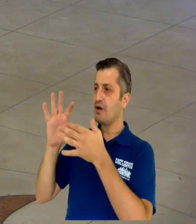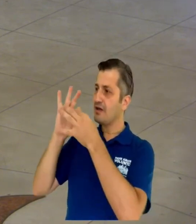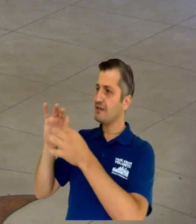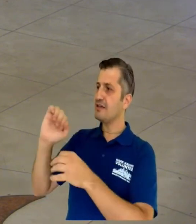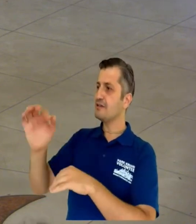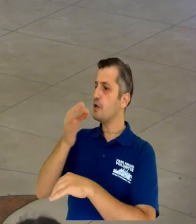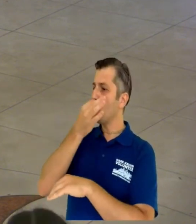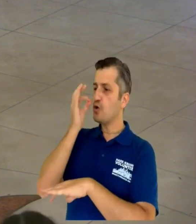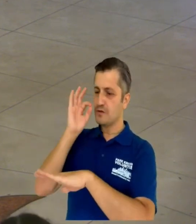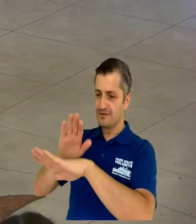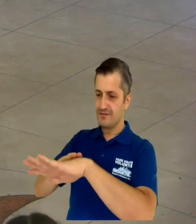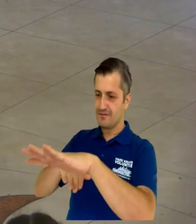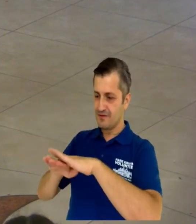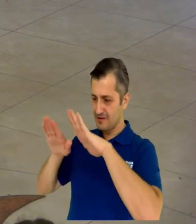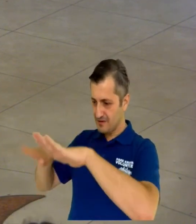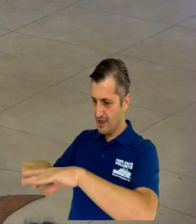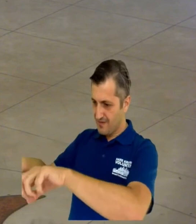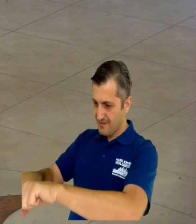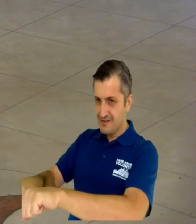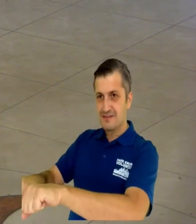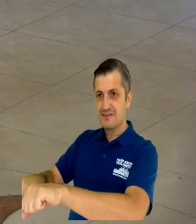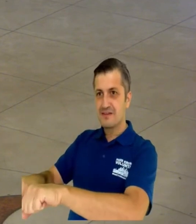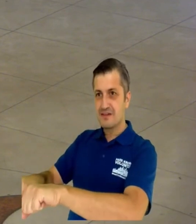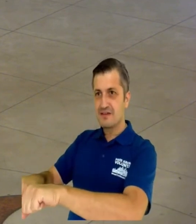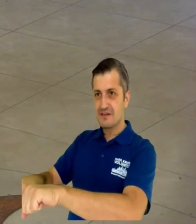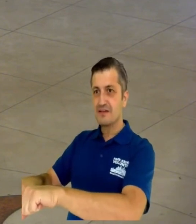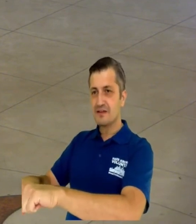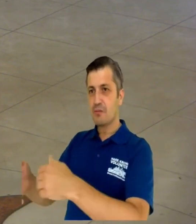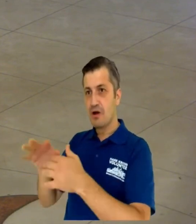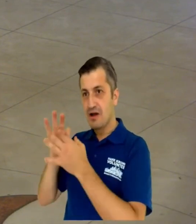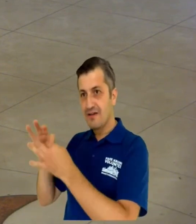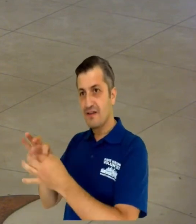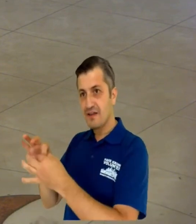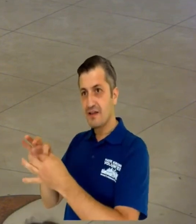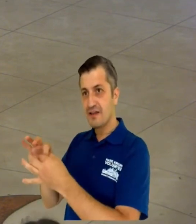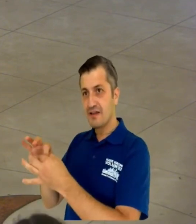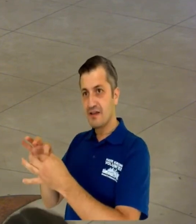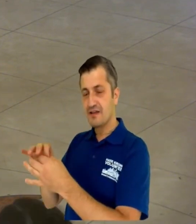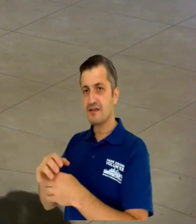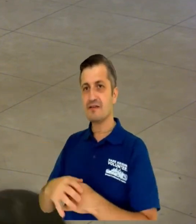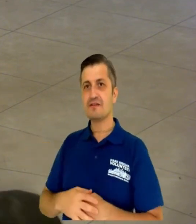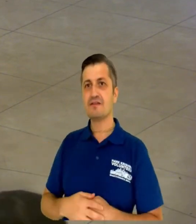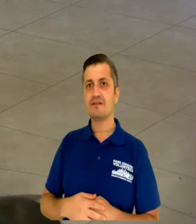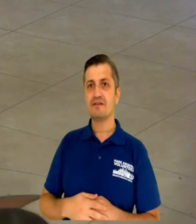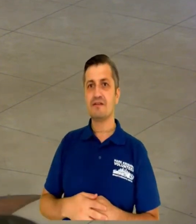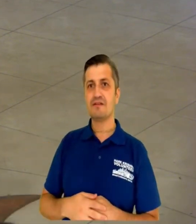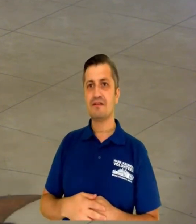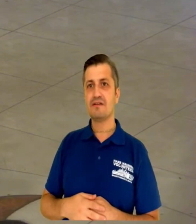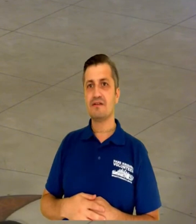And that attachment to his lotus feet, it's not only Krishna gaining over here,